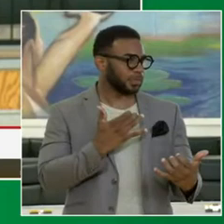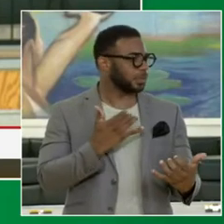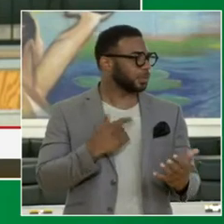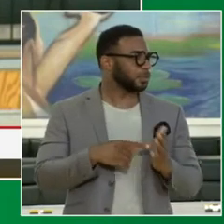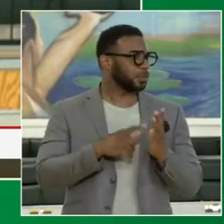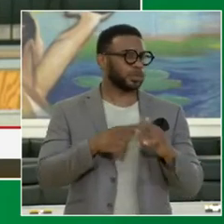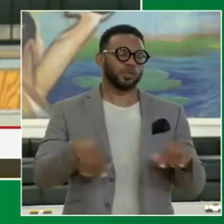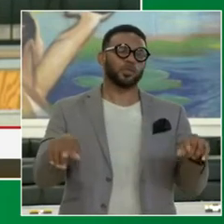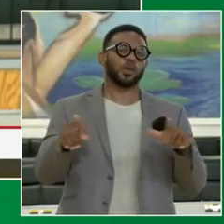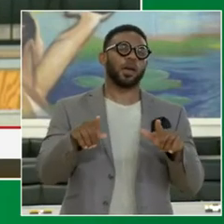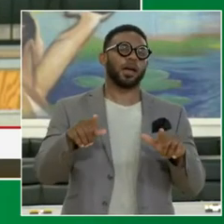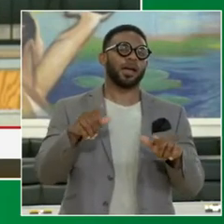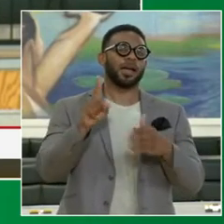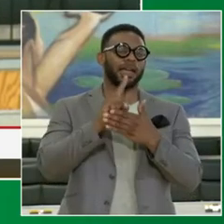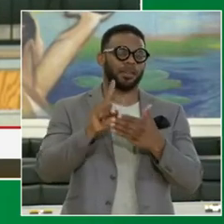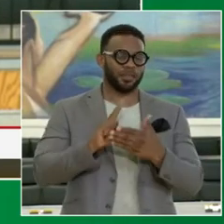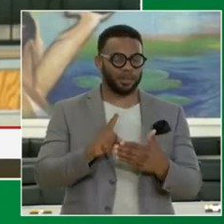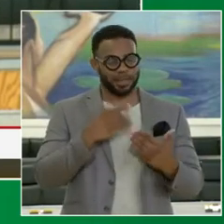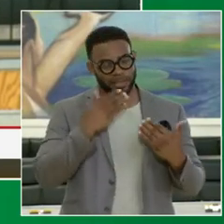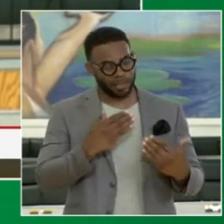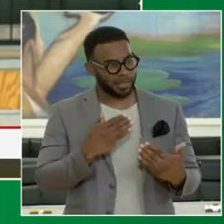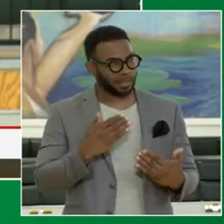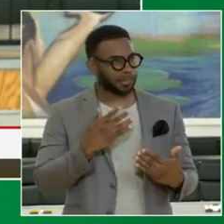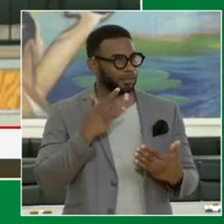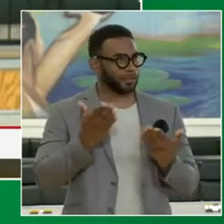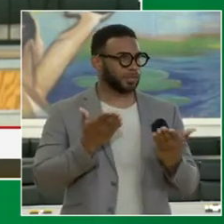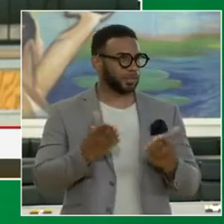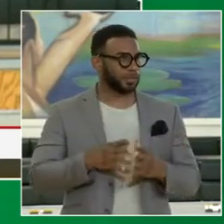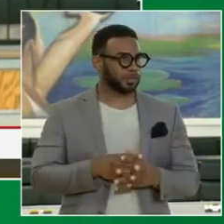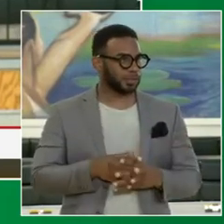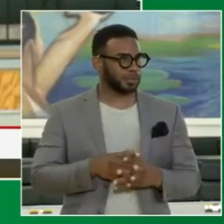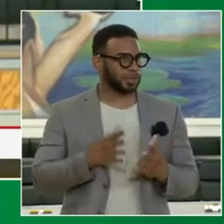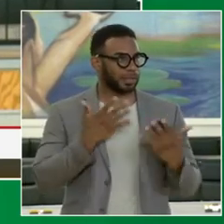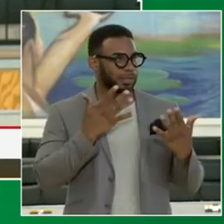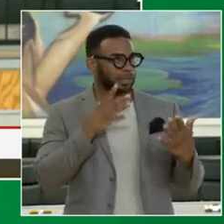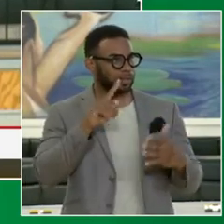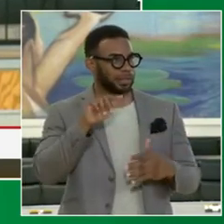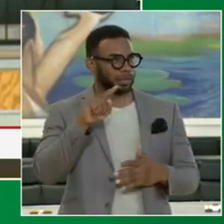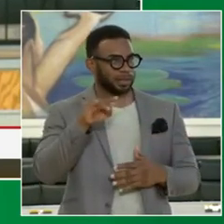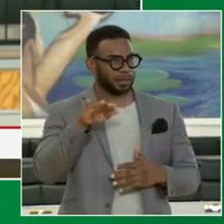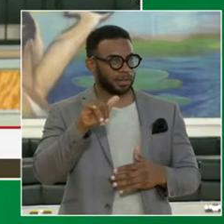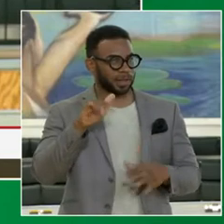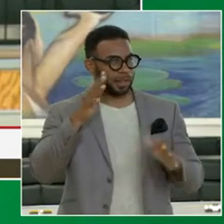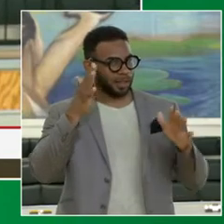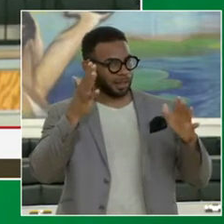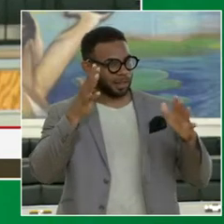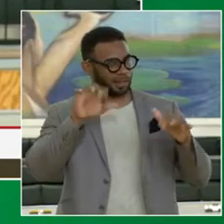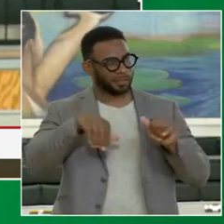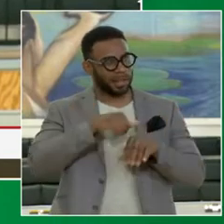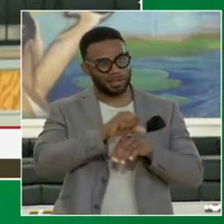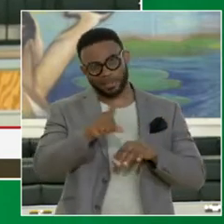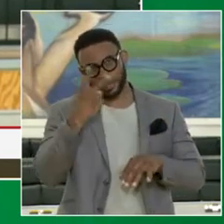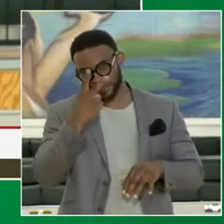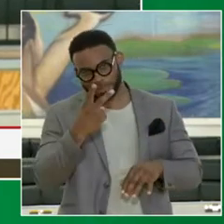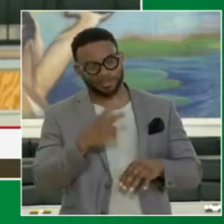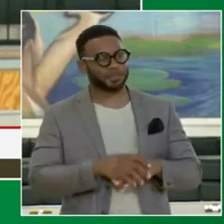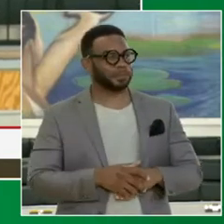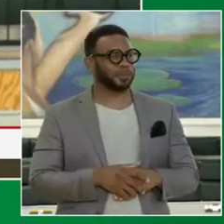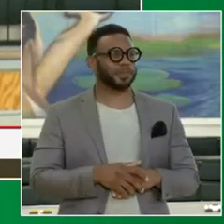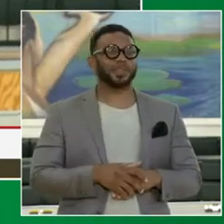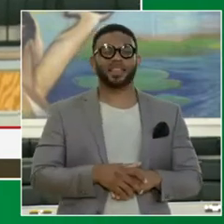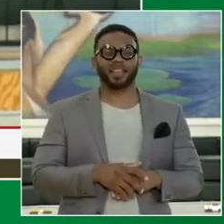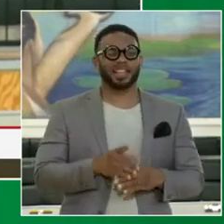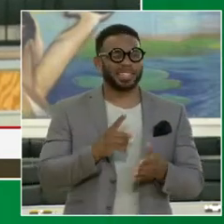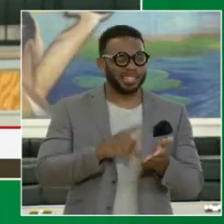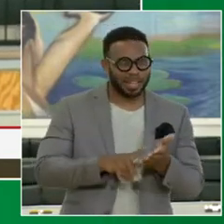present to you all each and every week. So we want to thank her for her service. So thank you, Tatiana, for that. And with that, again,